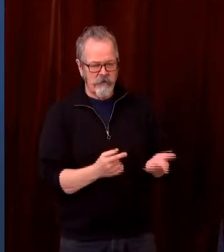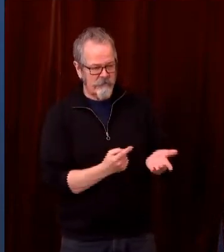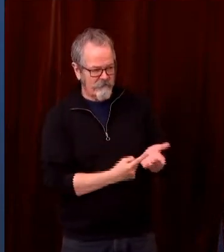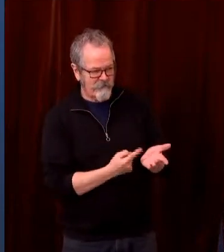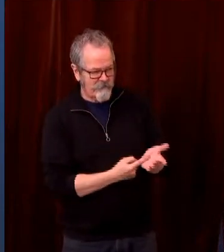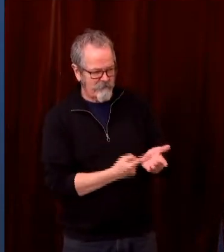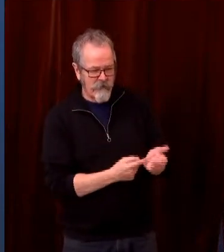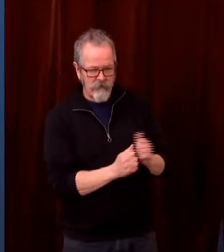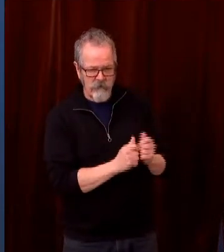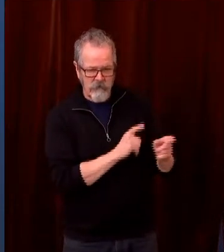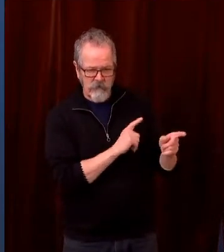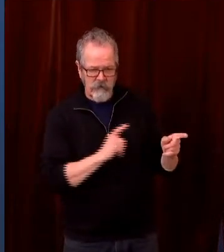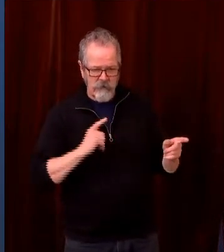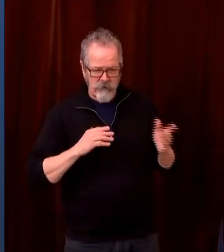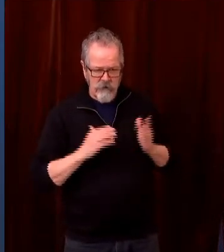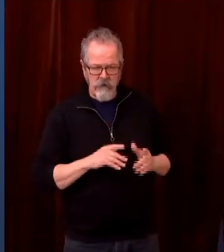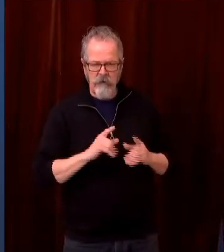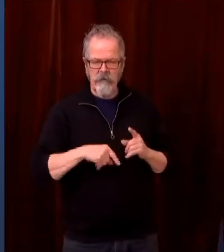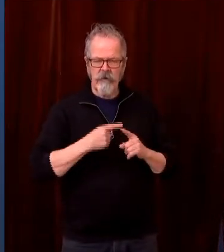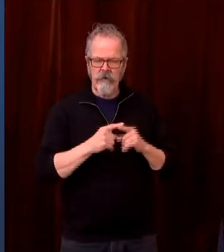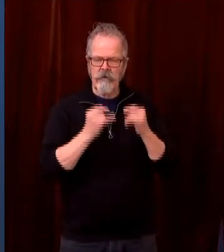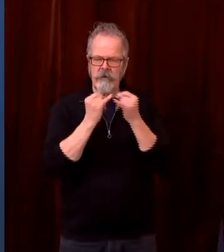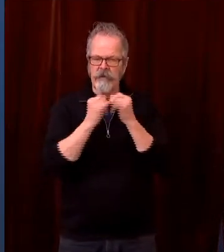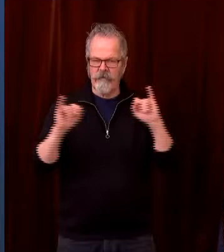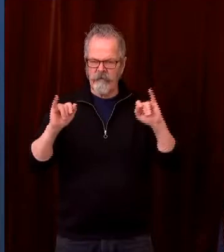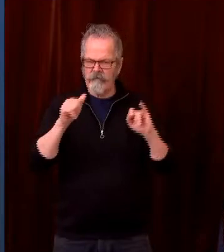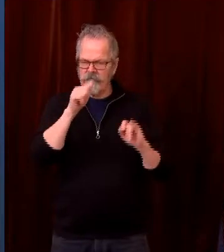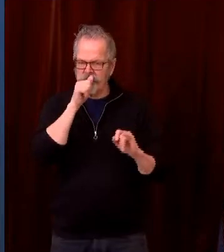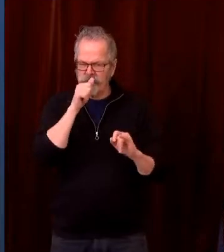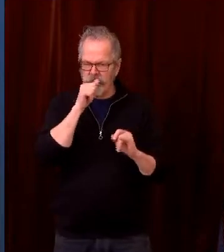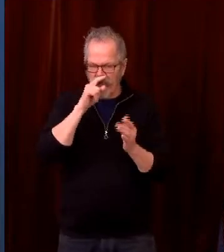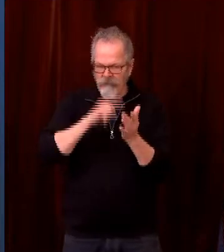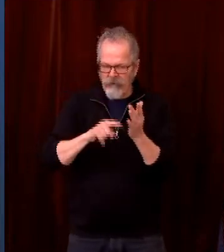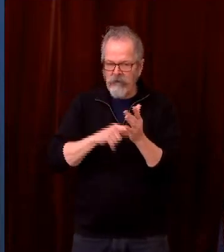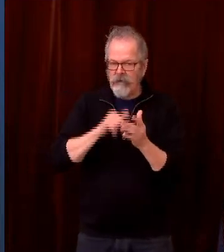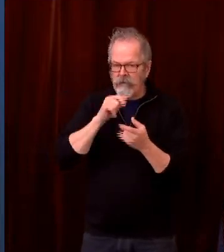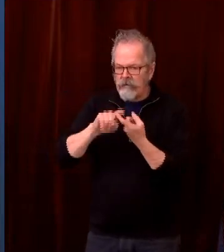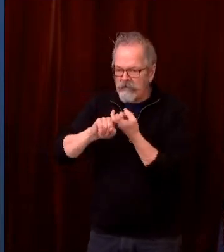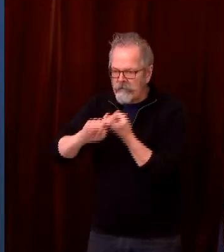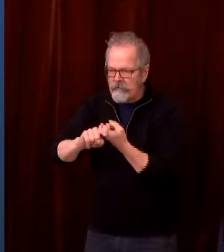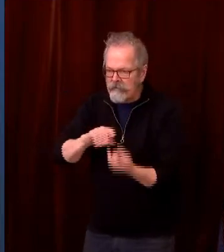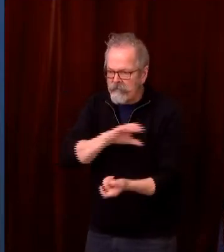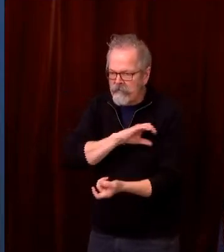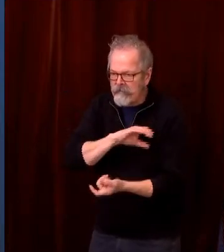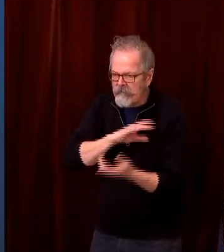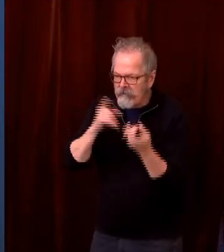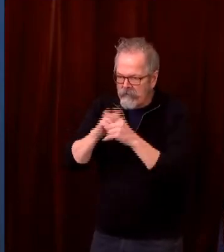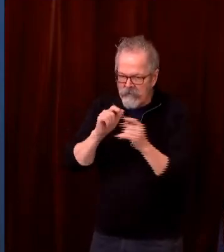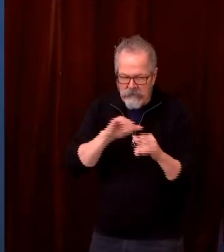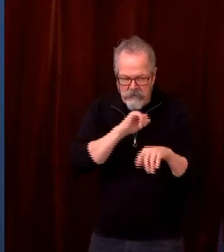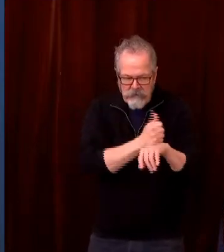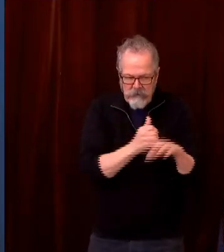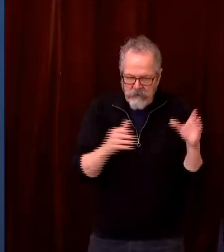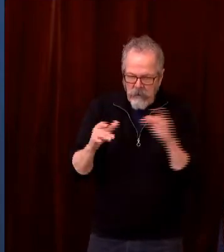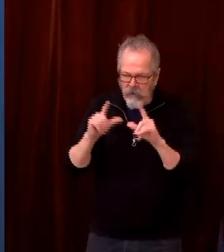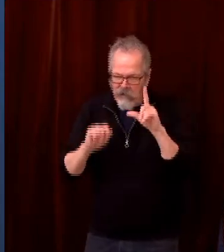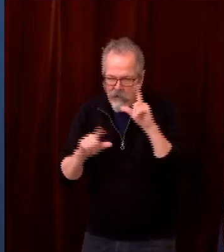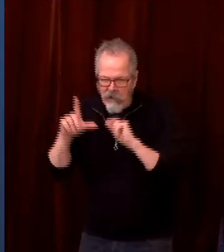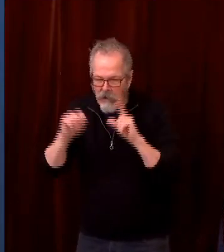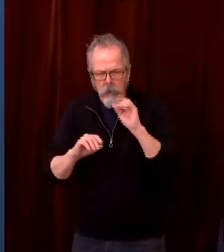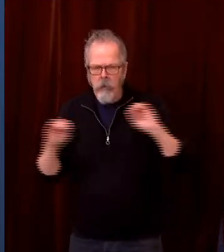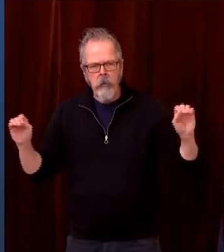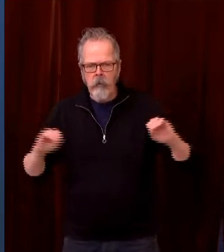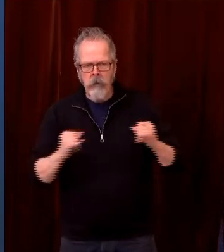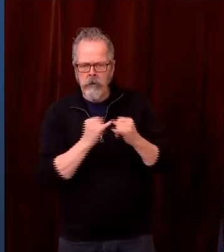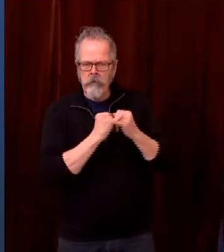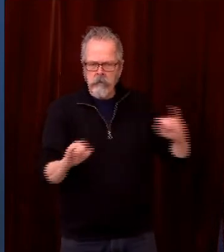that. Situation in Tacoma, we want to make sure that any police violence gets investigated and appropriately